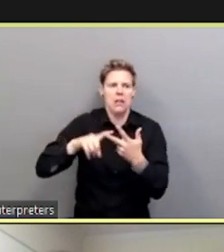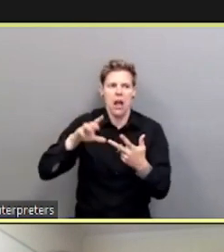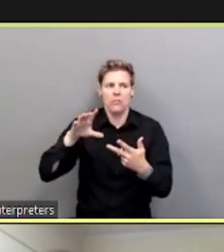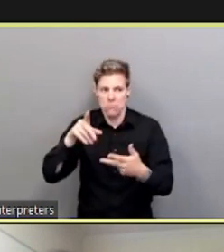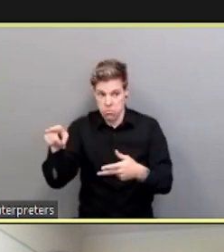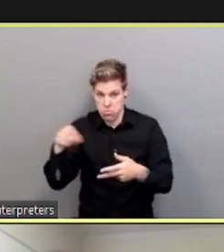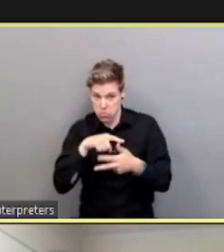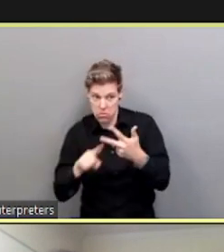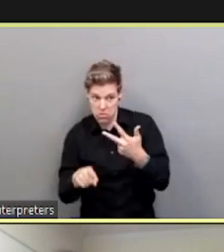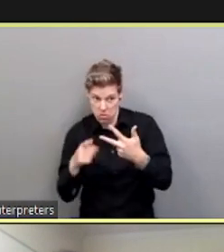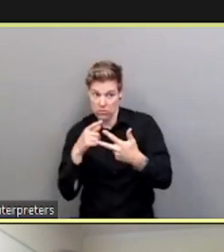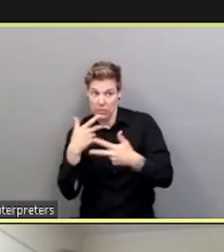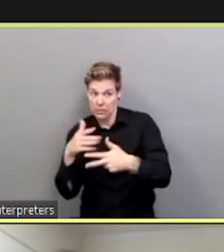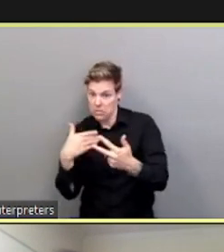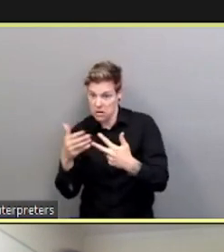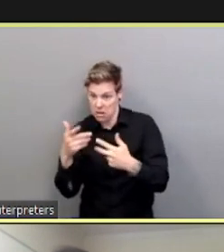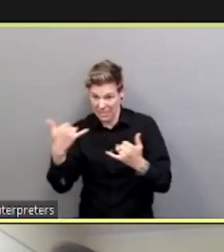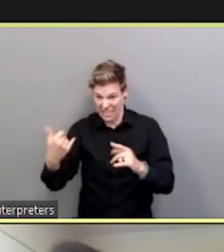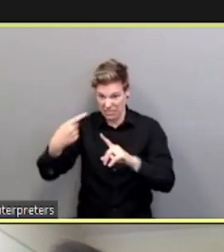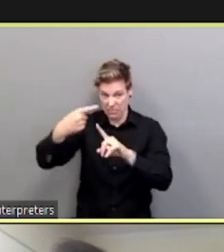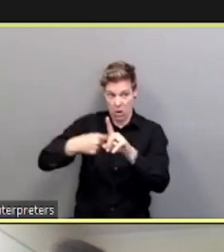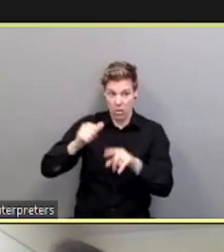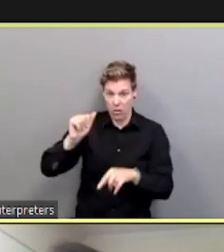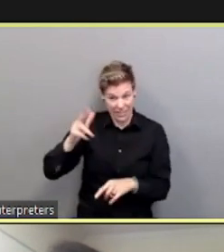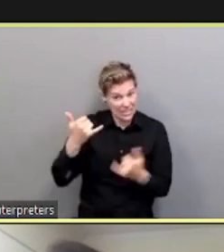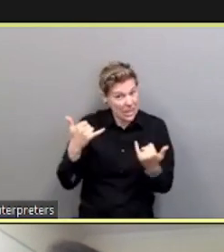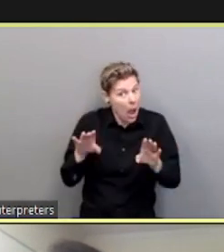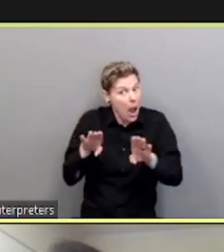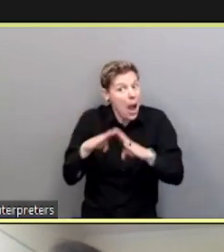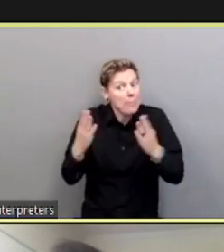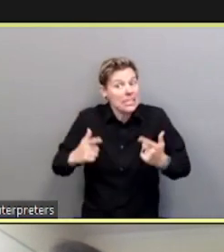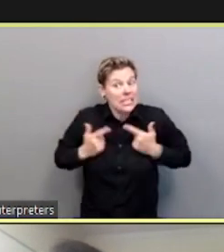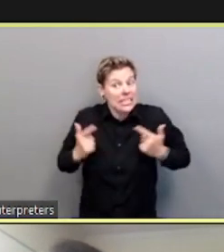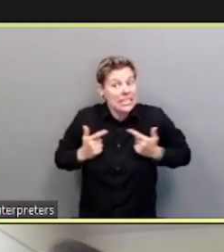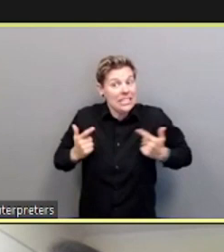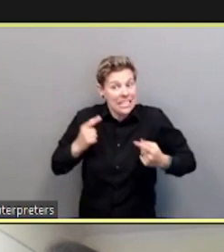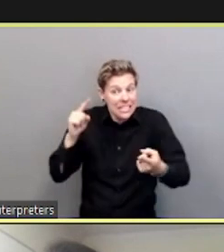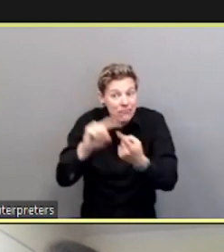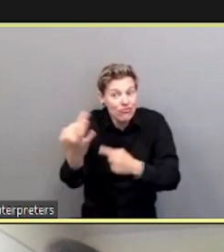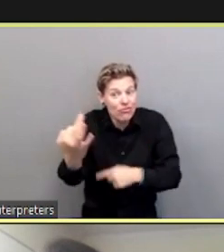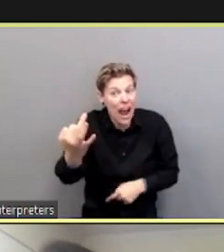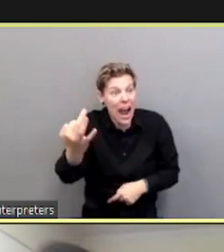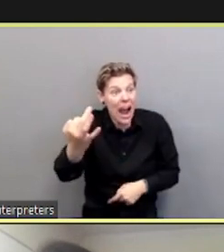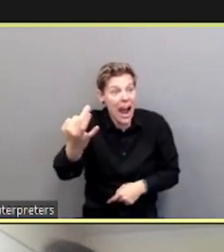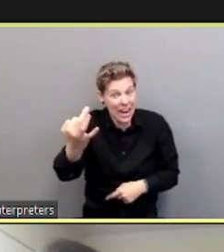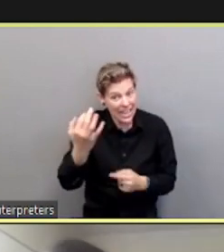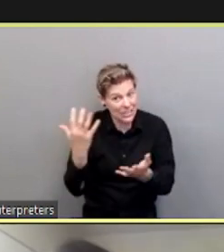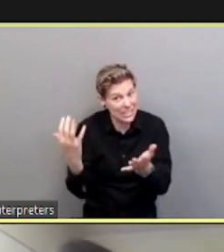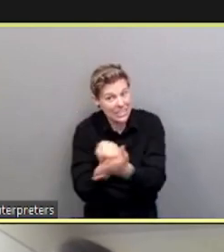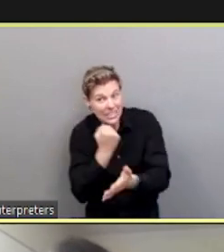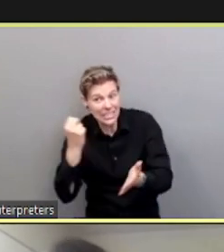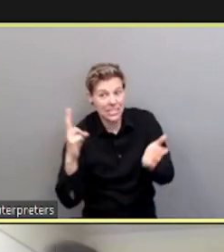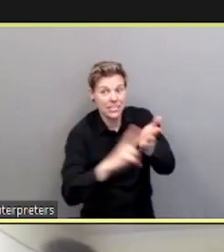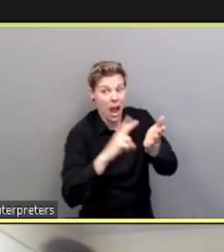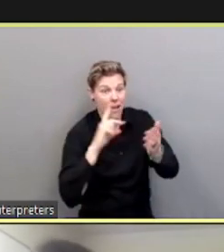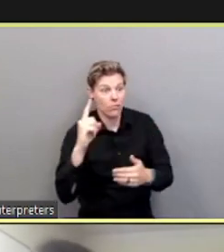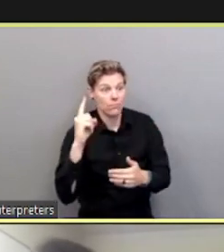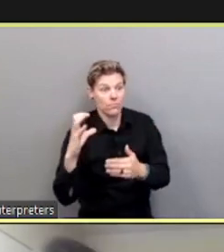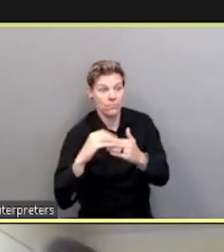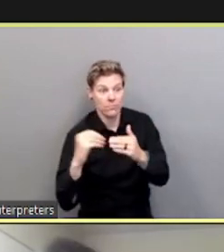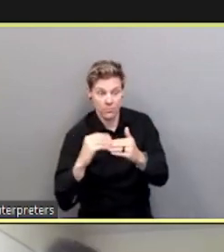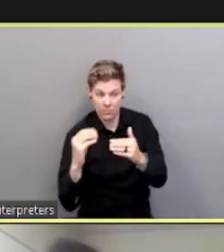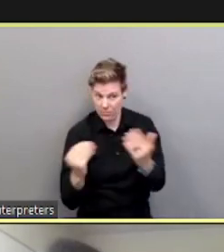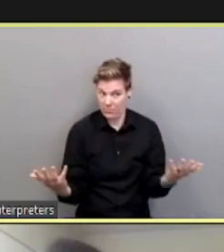if you haven't signed up. The $100 incentive, if you can get it by email, by text, or physical